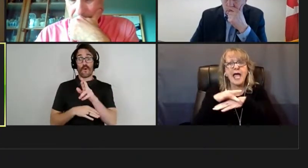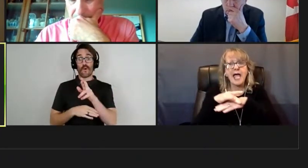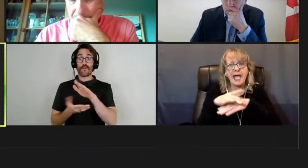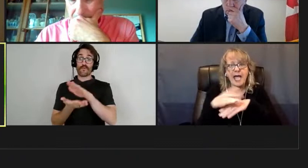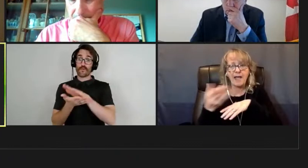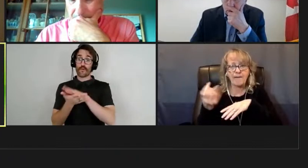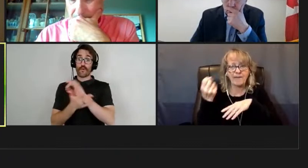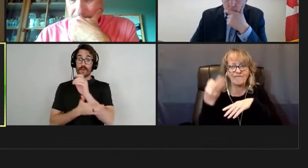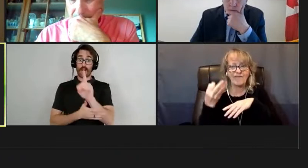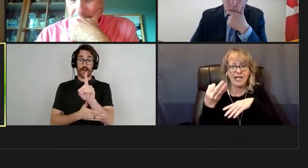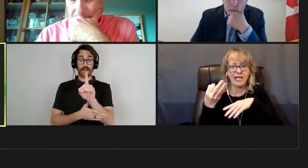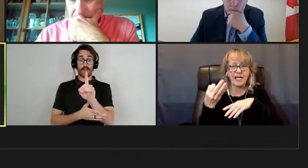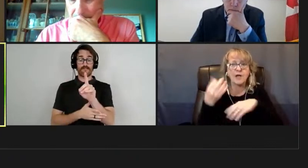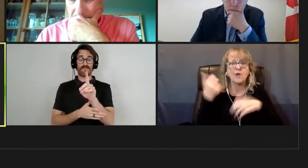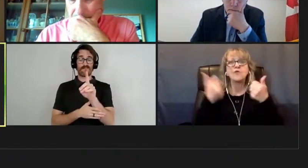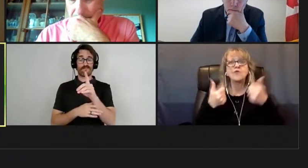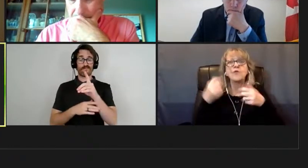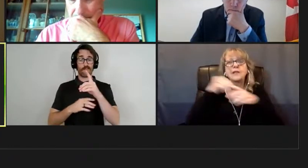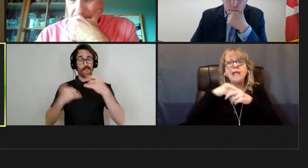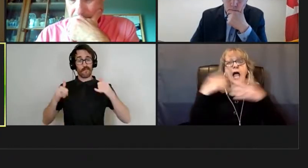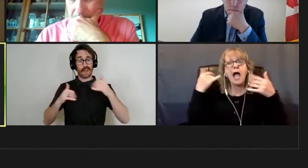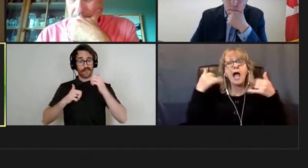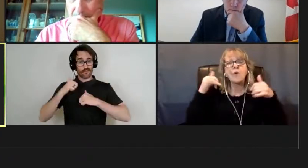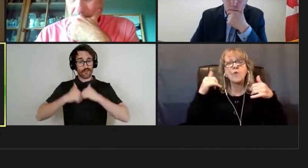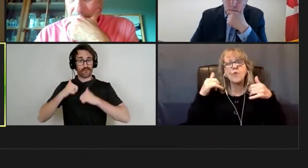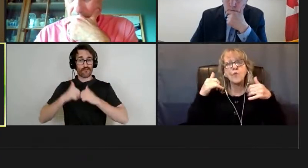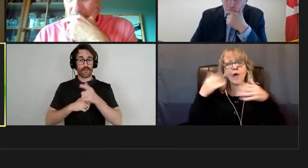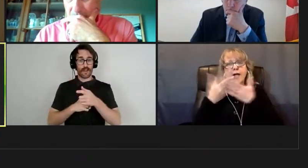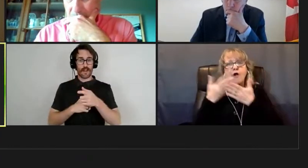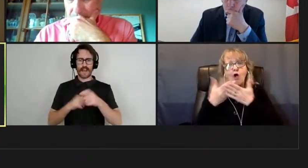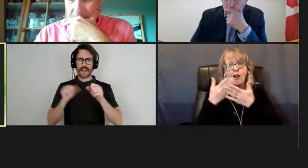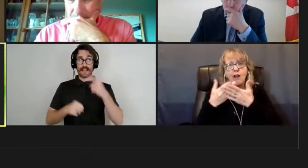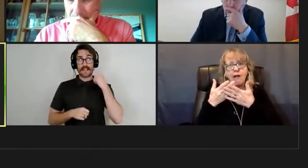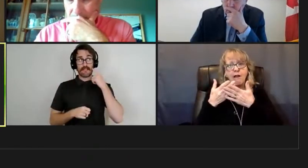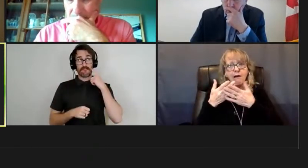schoolyards. So I can think of a number of